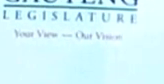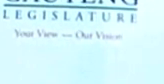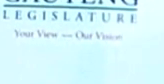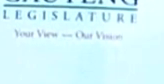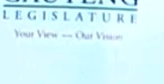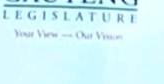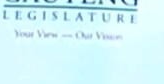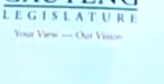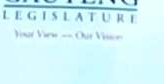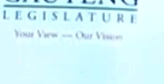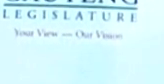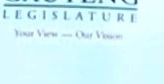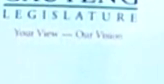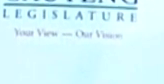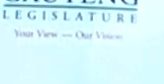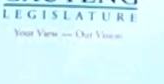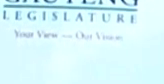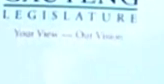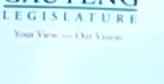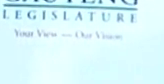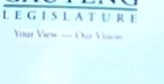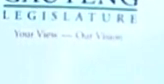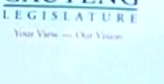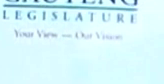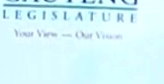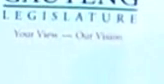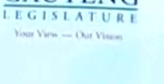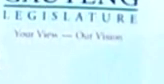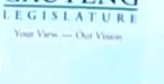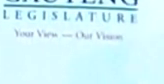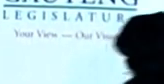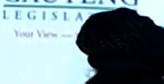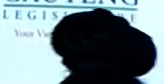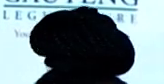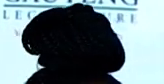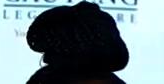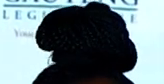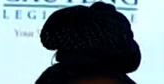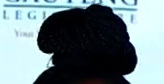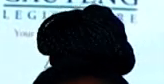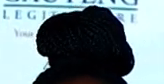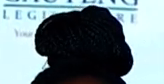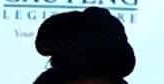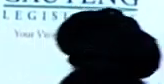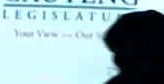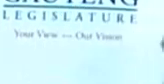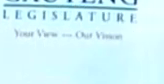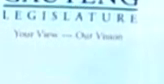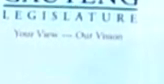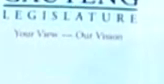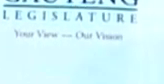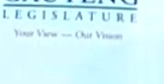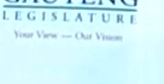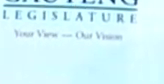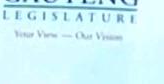we need an education system that can unleash the full potential of all citizens and prepare a current